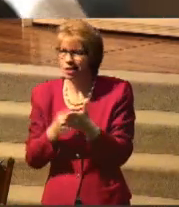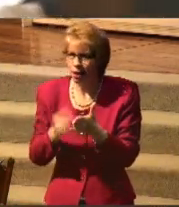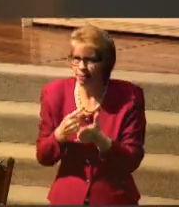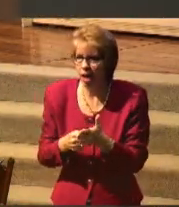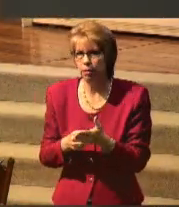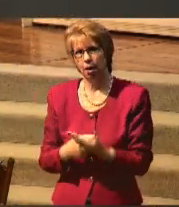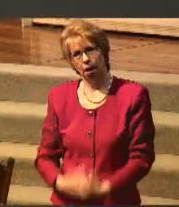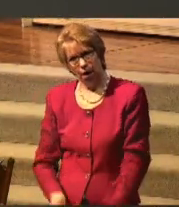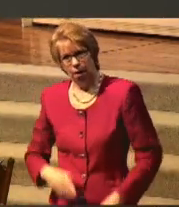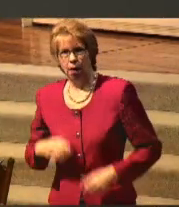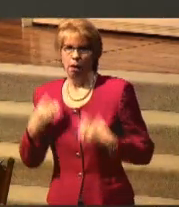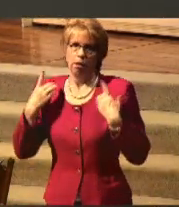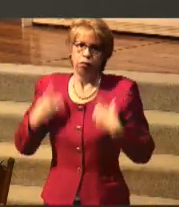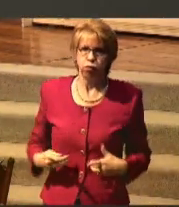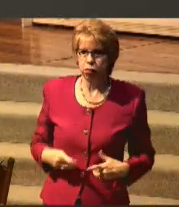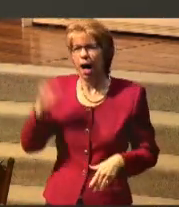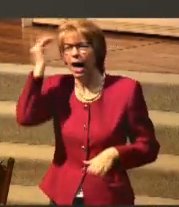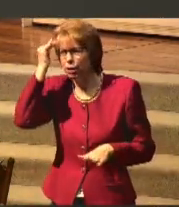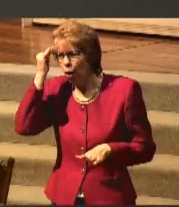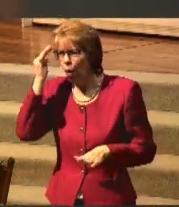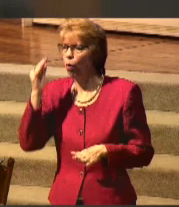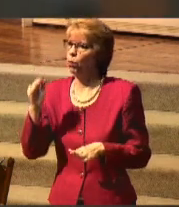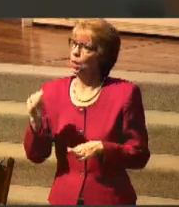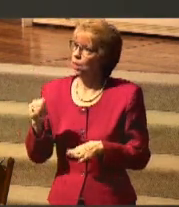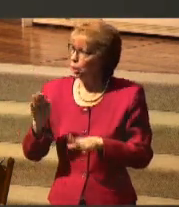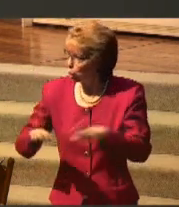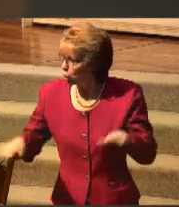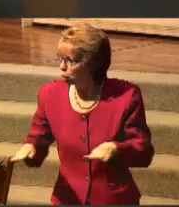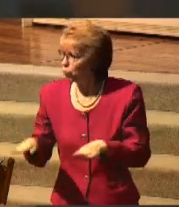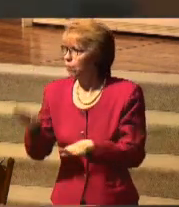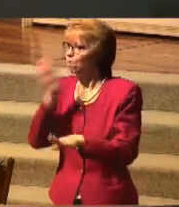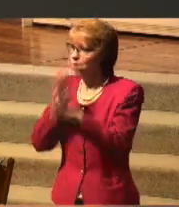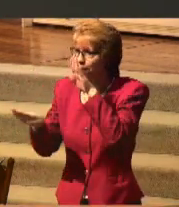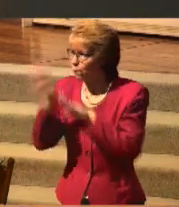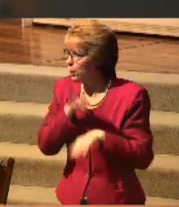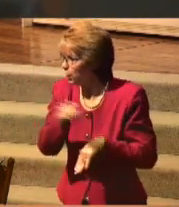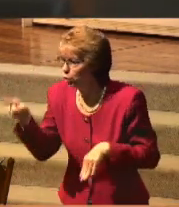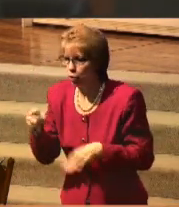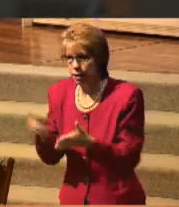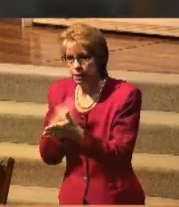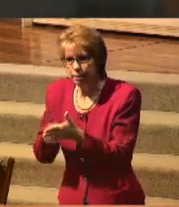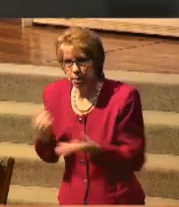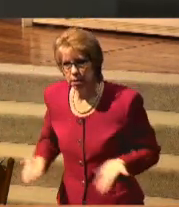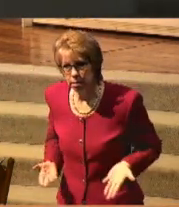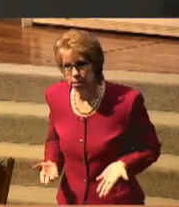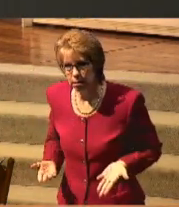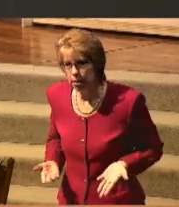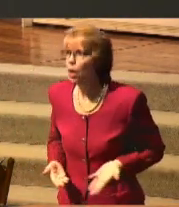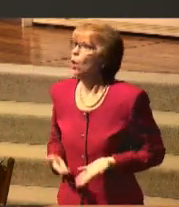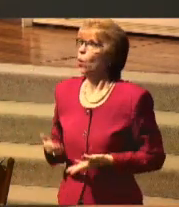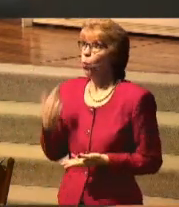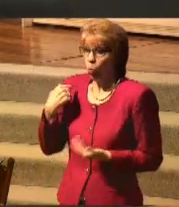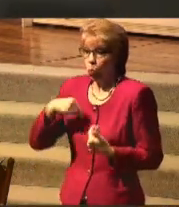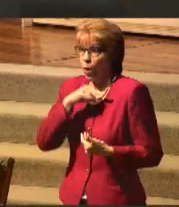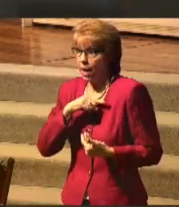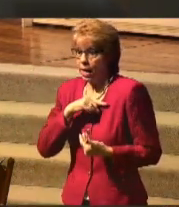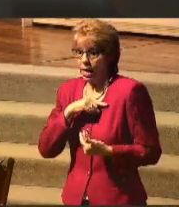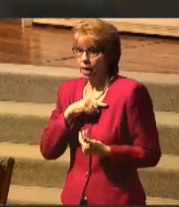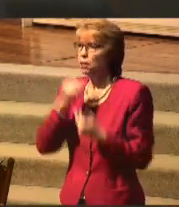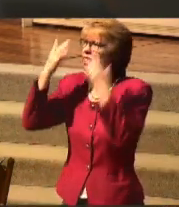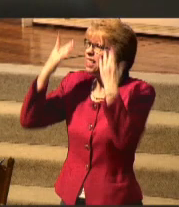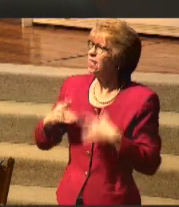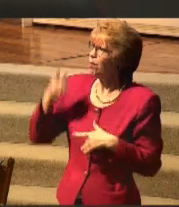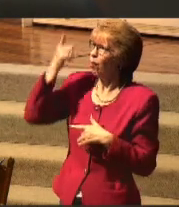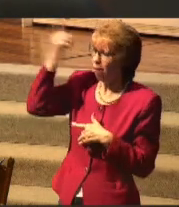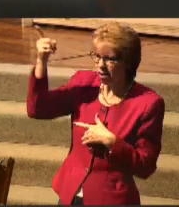know that children will push you to your limit. After all, don't we push God? And don't we disappoint God? And don't we displease our Lord and